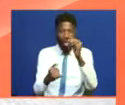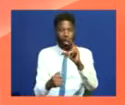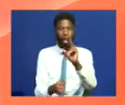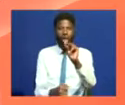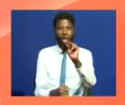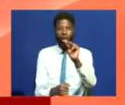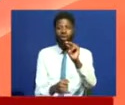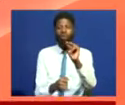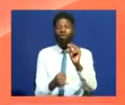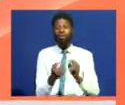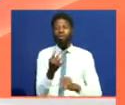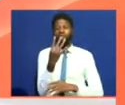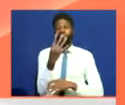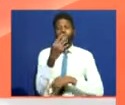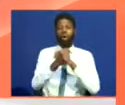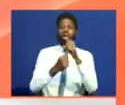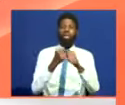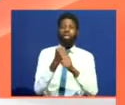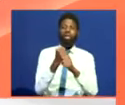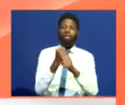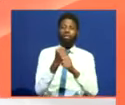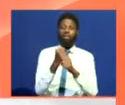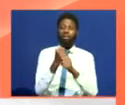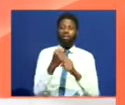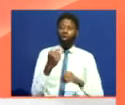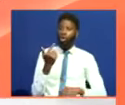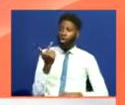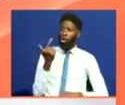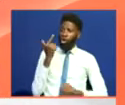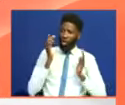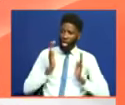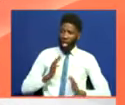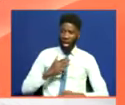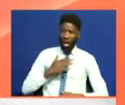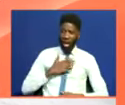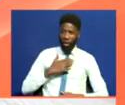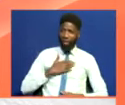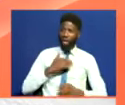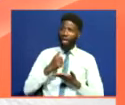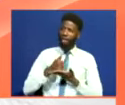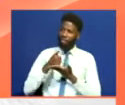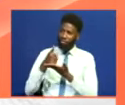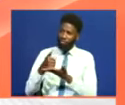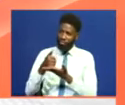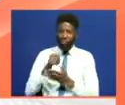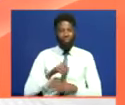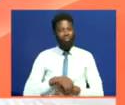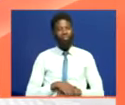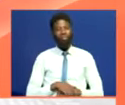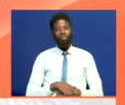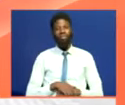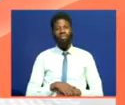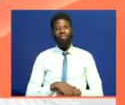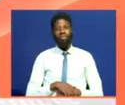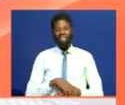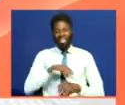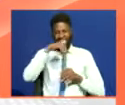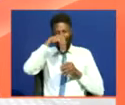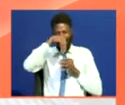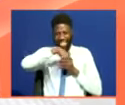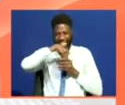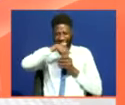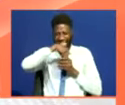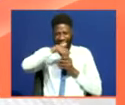have our advocates who assist in watching brief. We have our in-house counselors and even counselors who assist us in